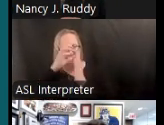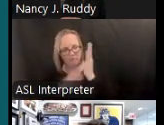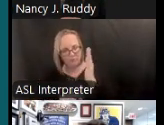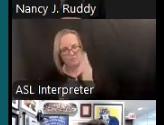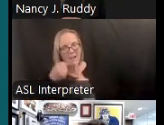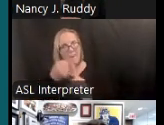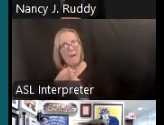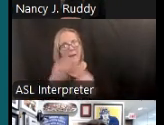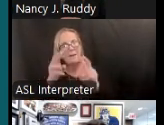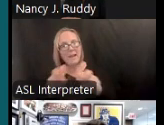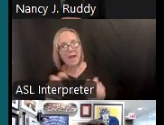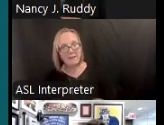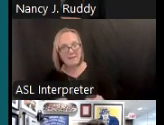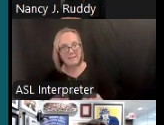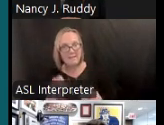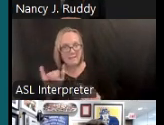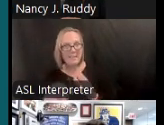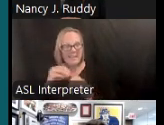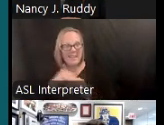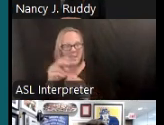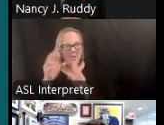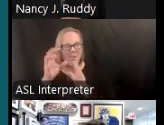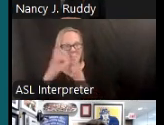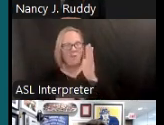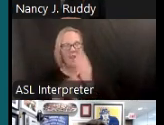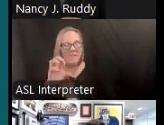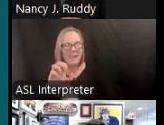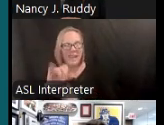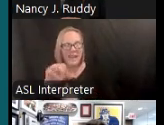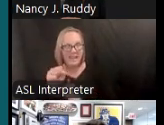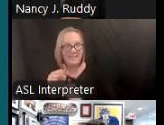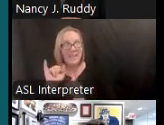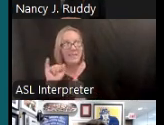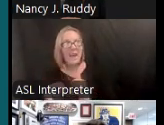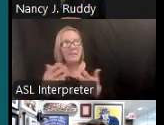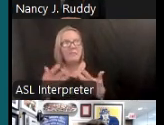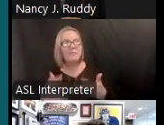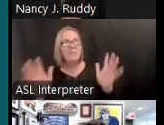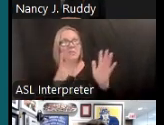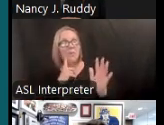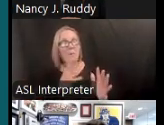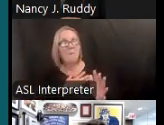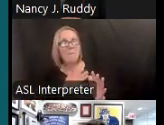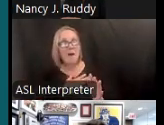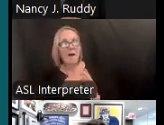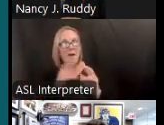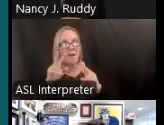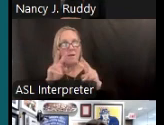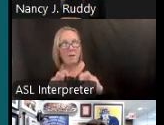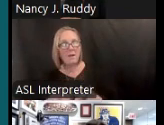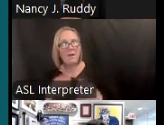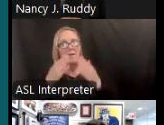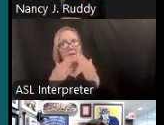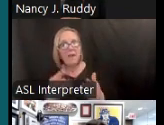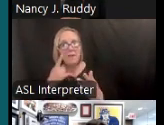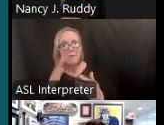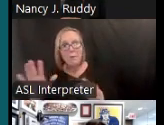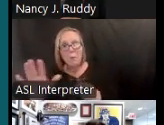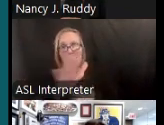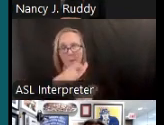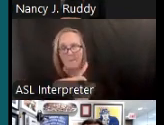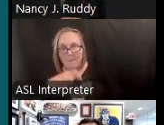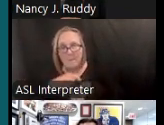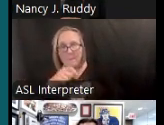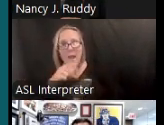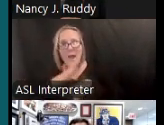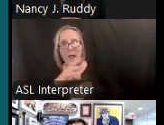the draft EIS. That concludes my presentation on the draft scope. Thank you all for your time, and